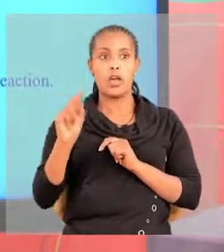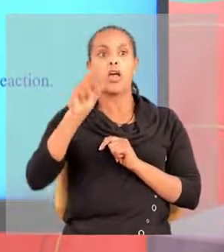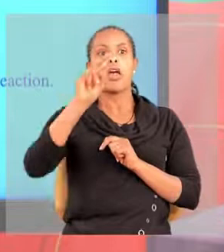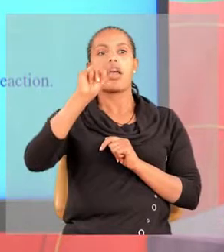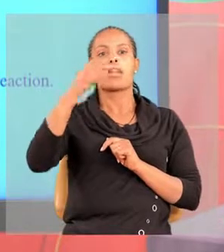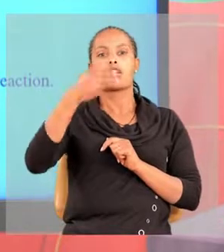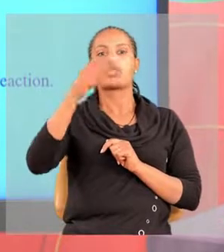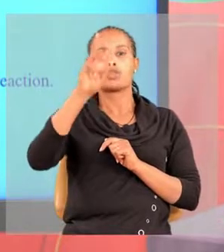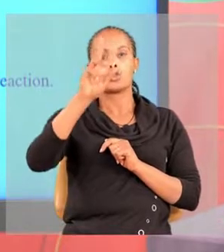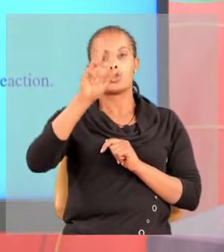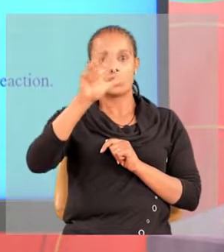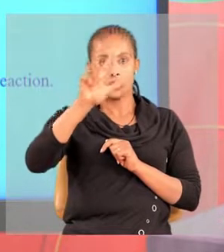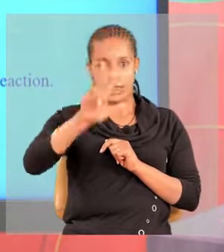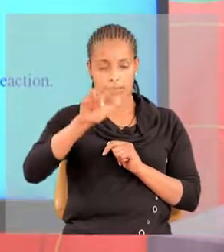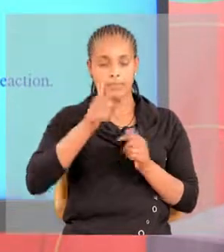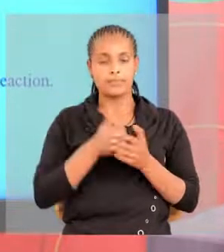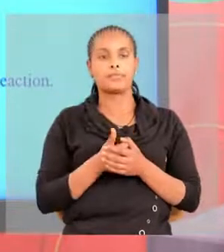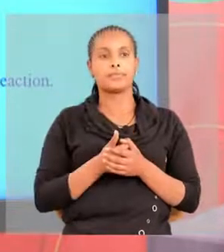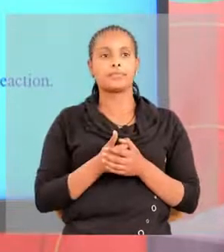ammonia.